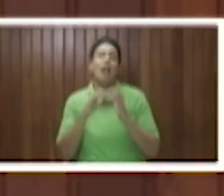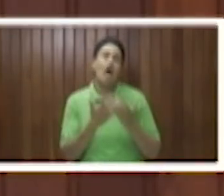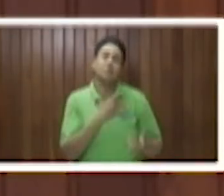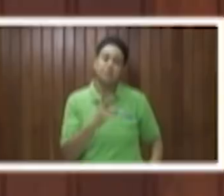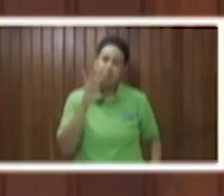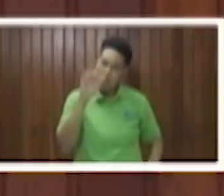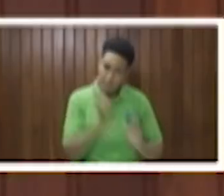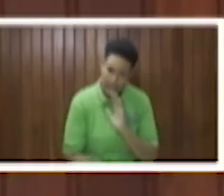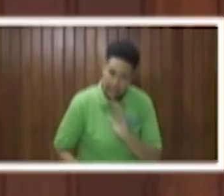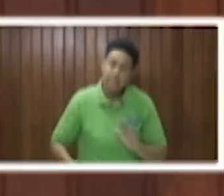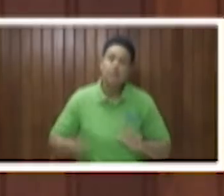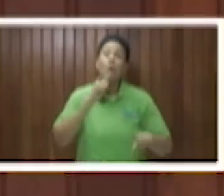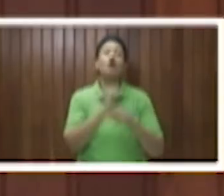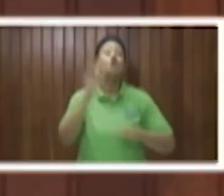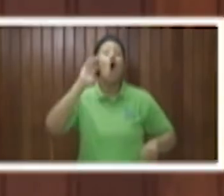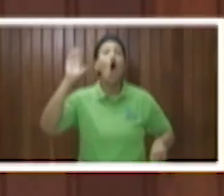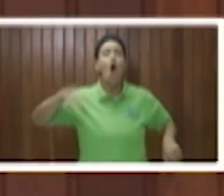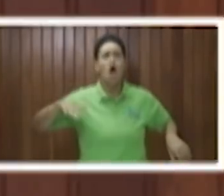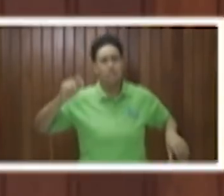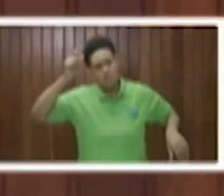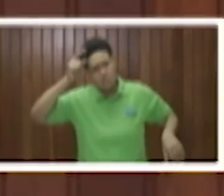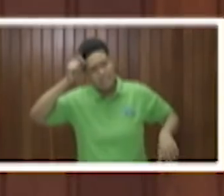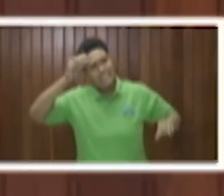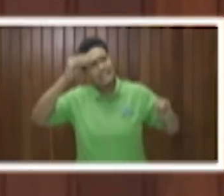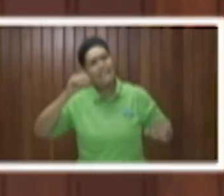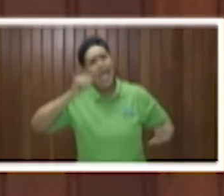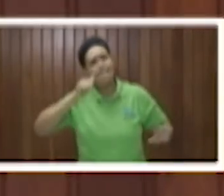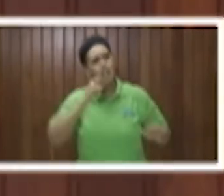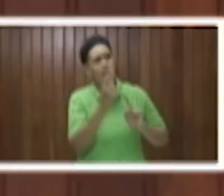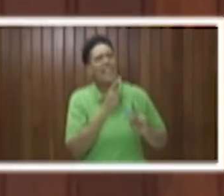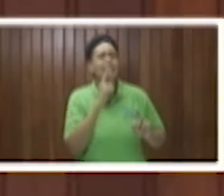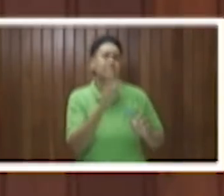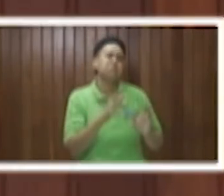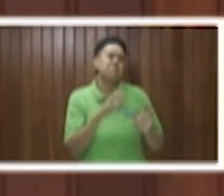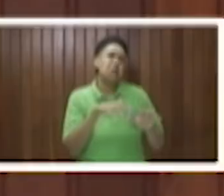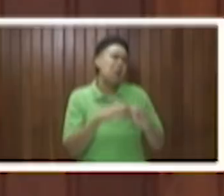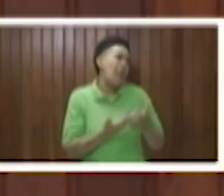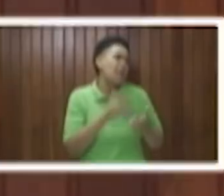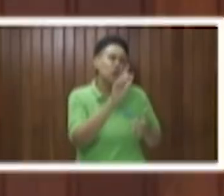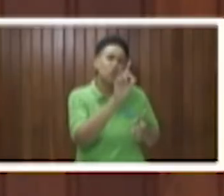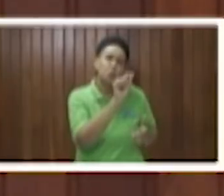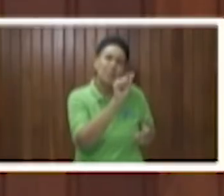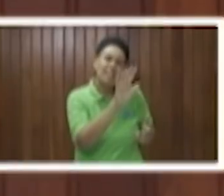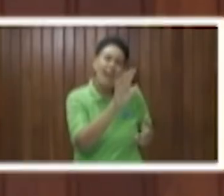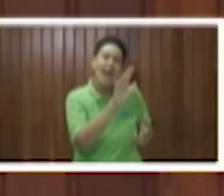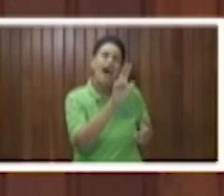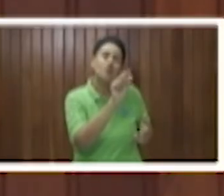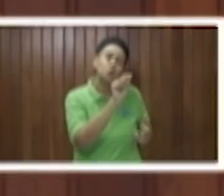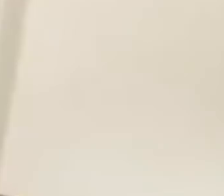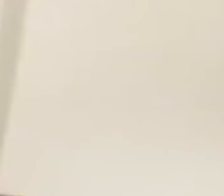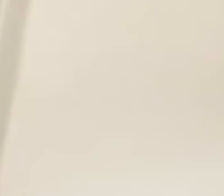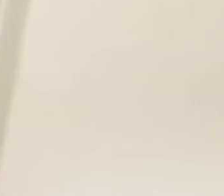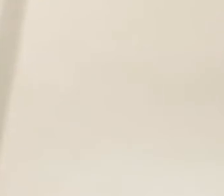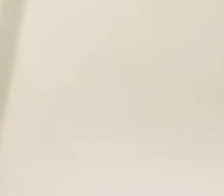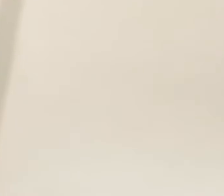minutes to make sure that everybody gets a touch of the teacher each day. The sessions are reduced to 25 to 30 minutes.